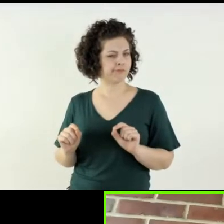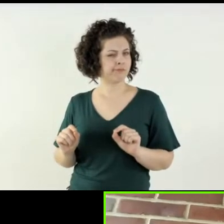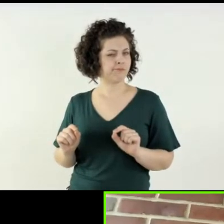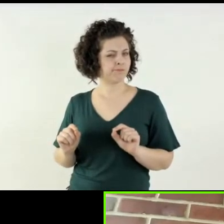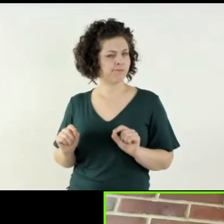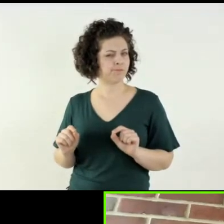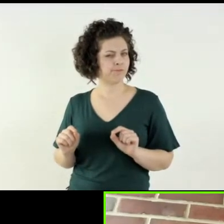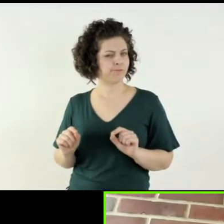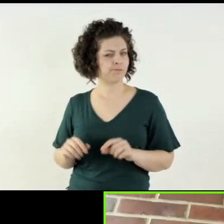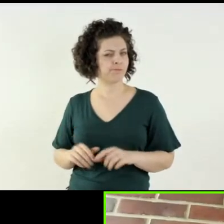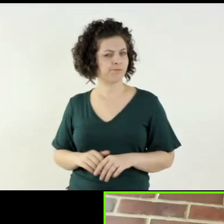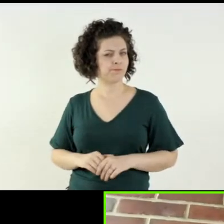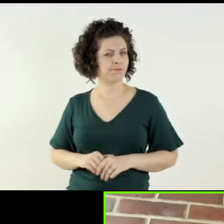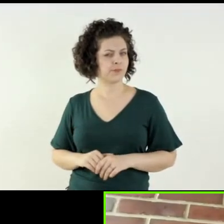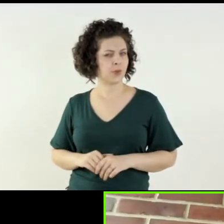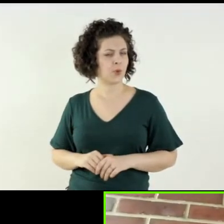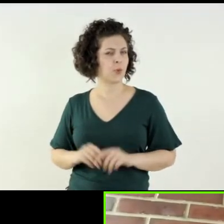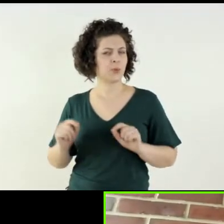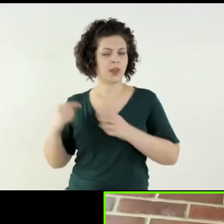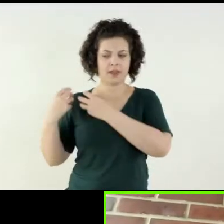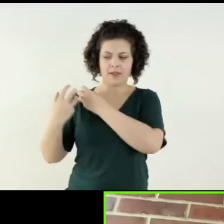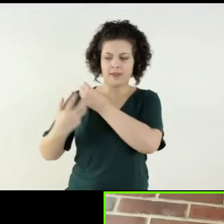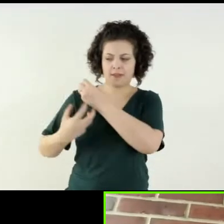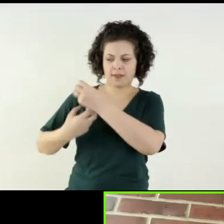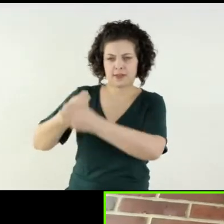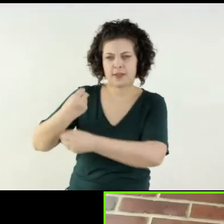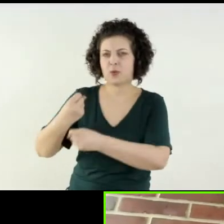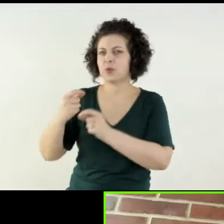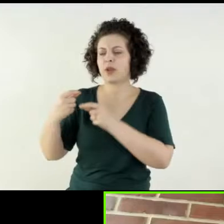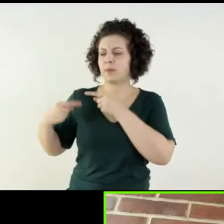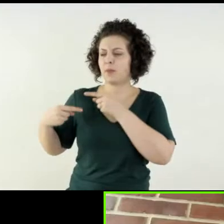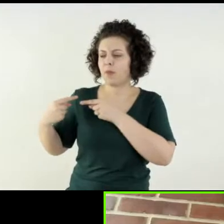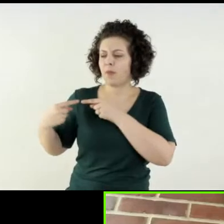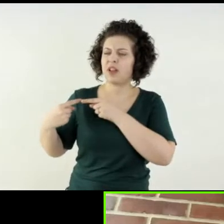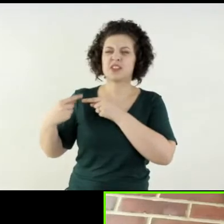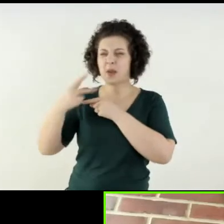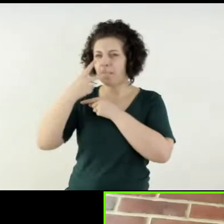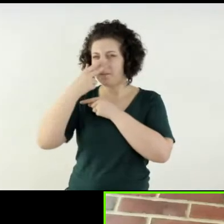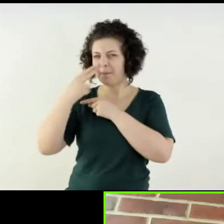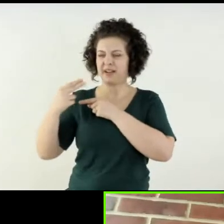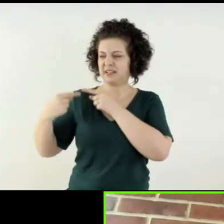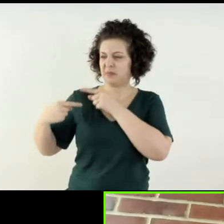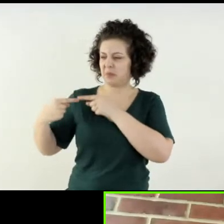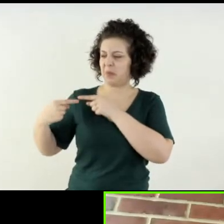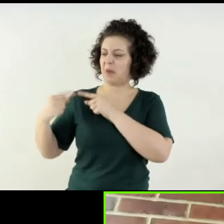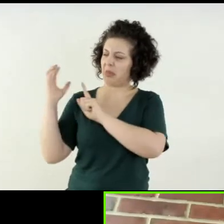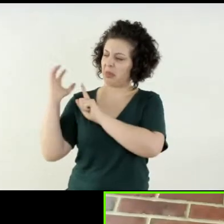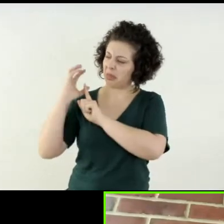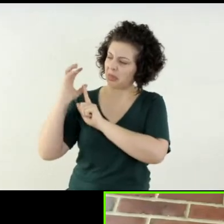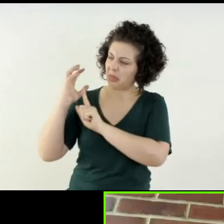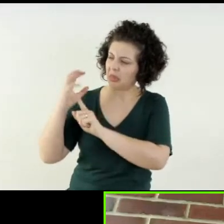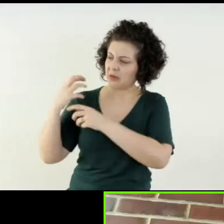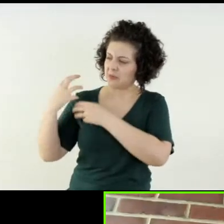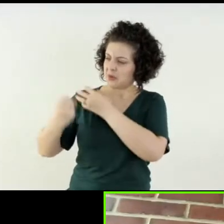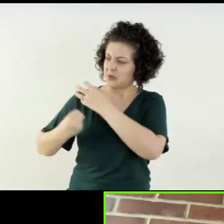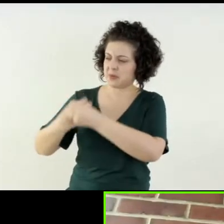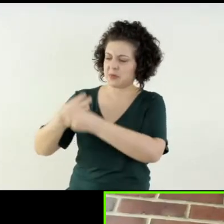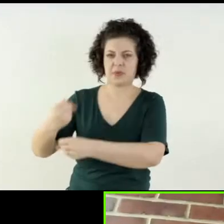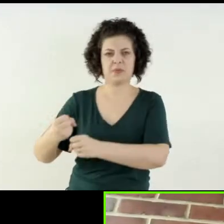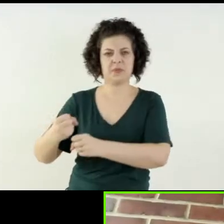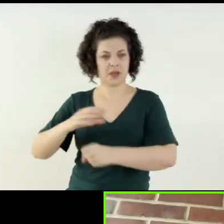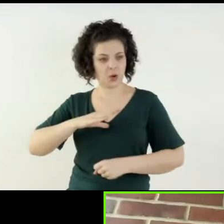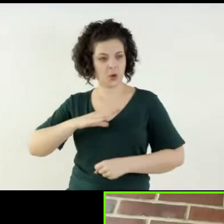a political ideology, what it is to inherit all the benefits, you know, of the brave people who have come before you, and what it is to sort